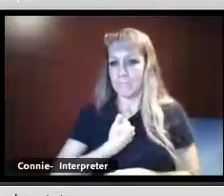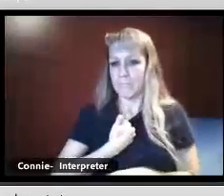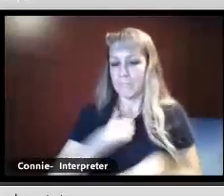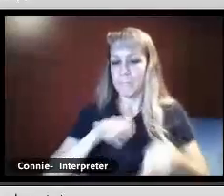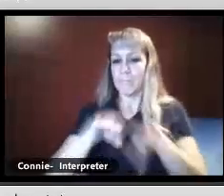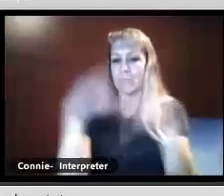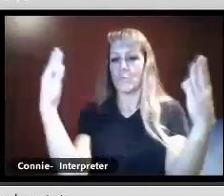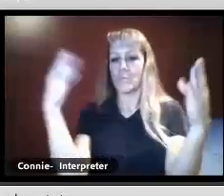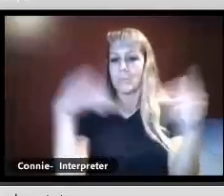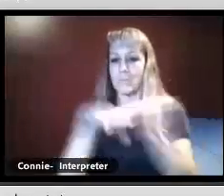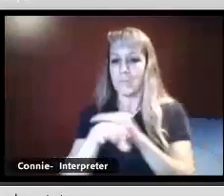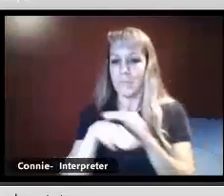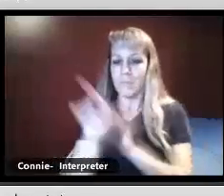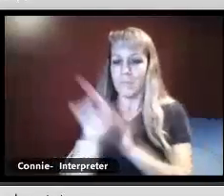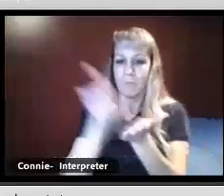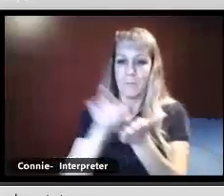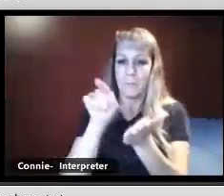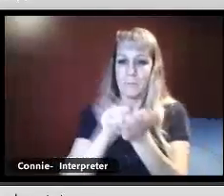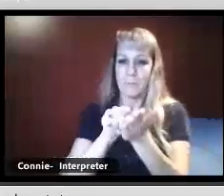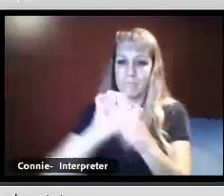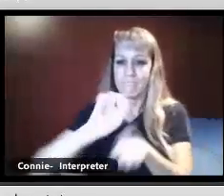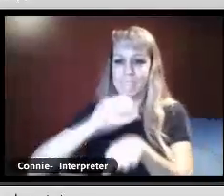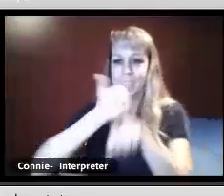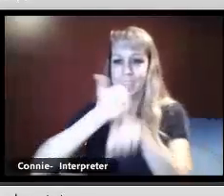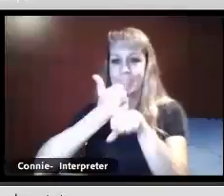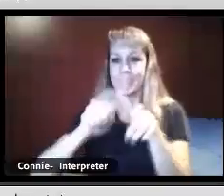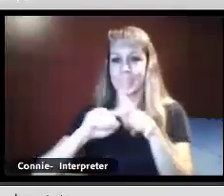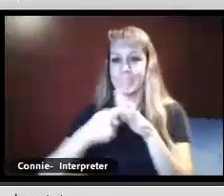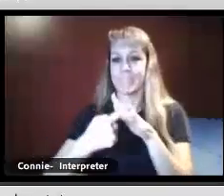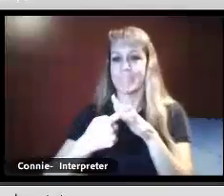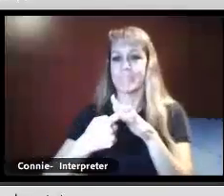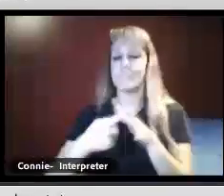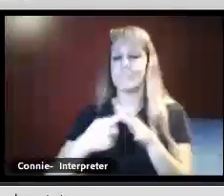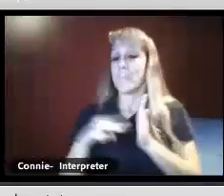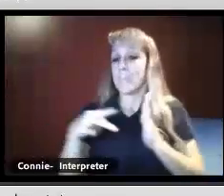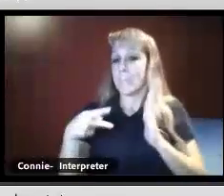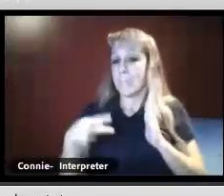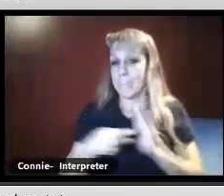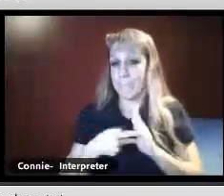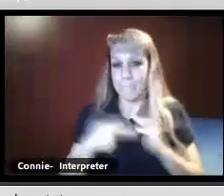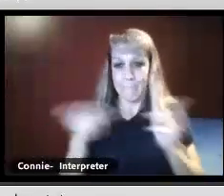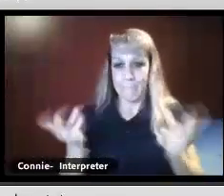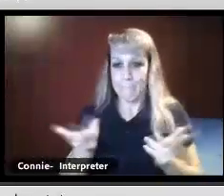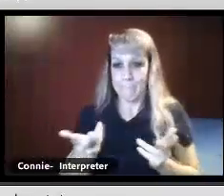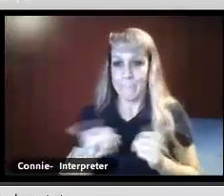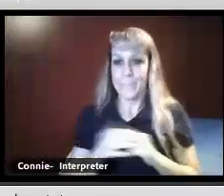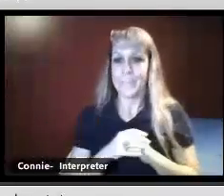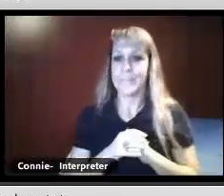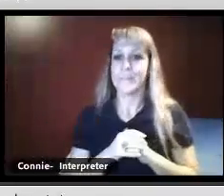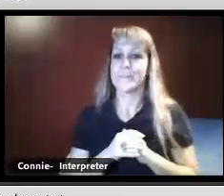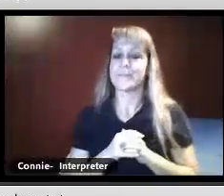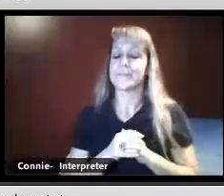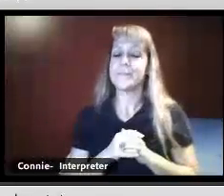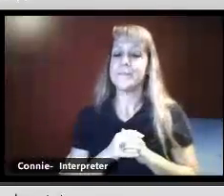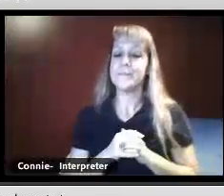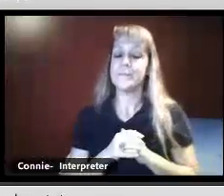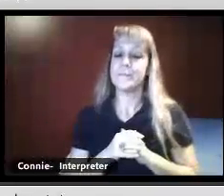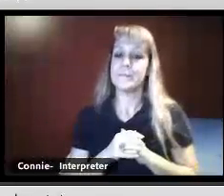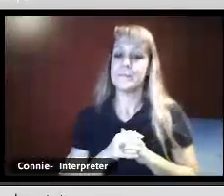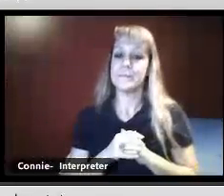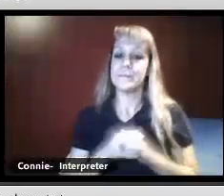access publishing was born. What this means for you as librarians and